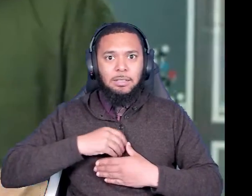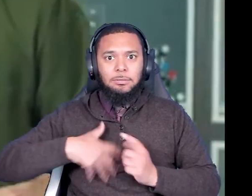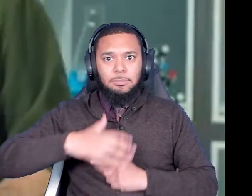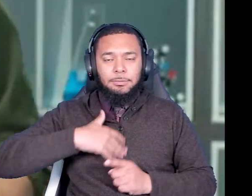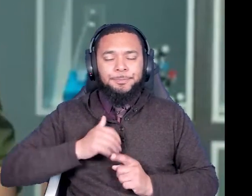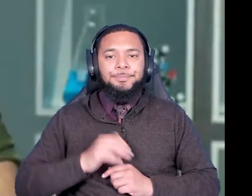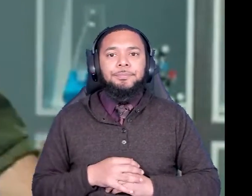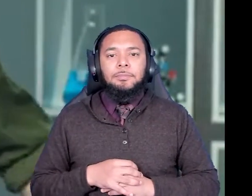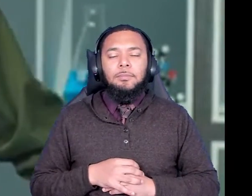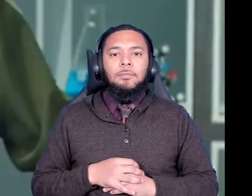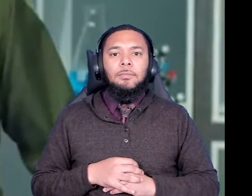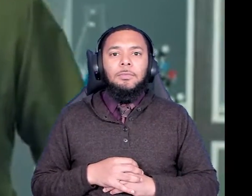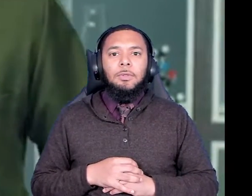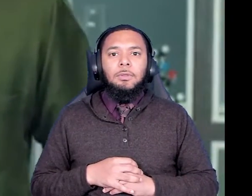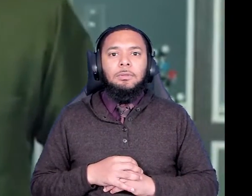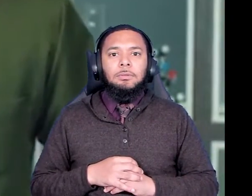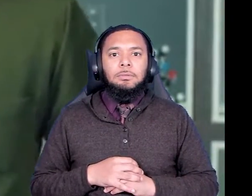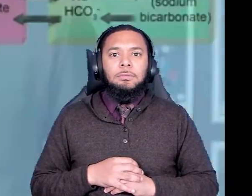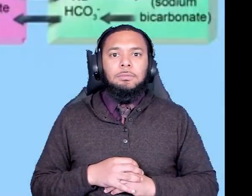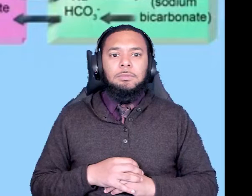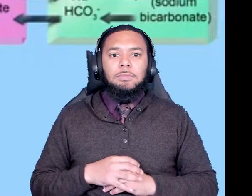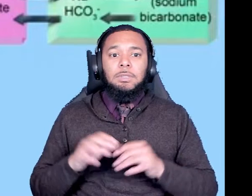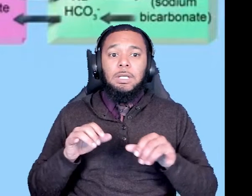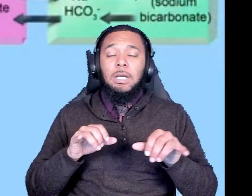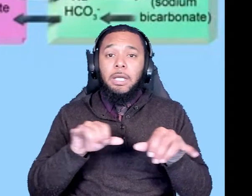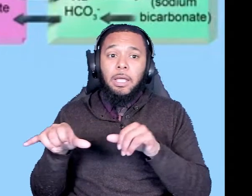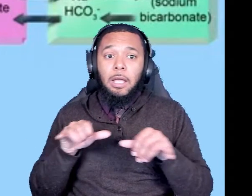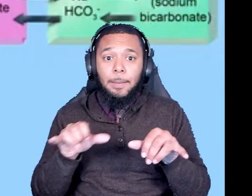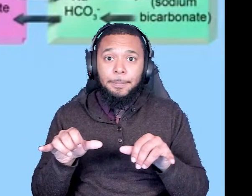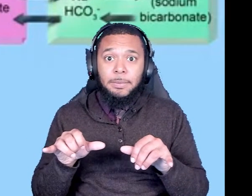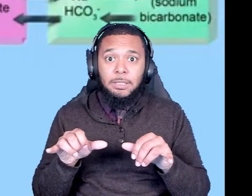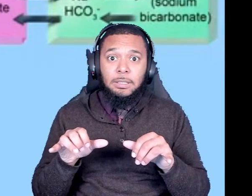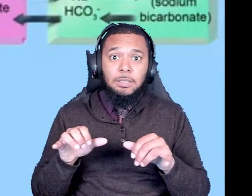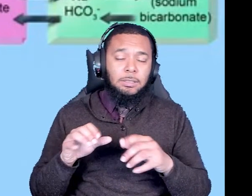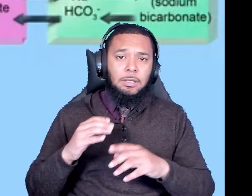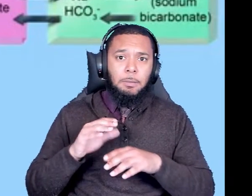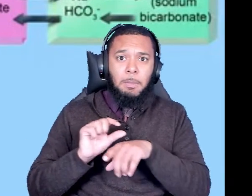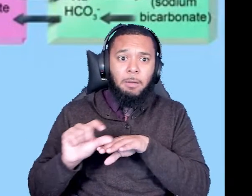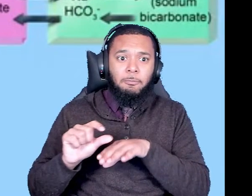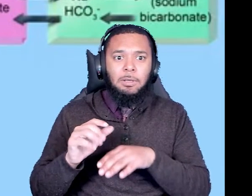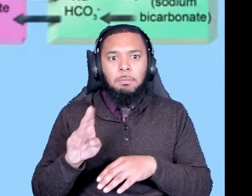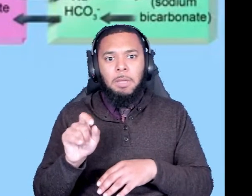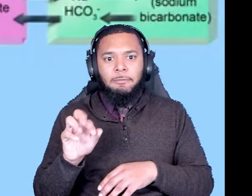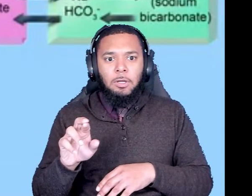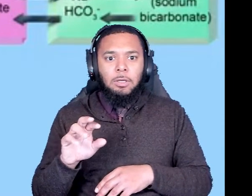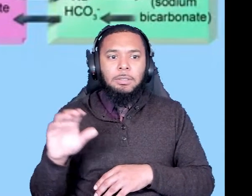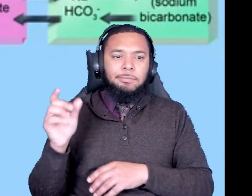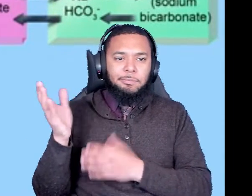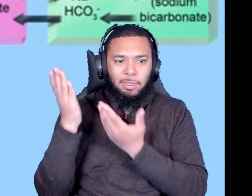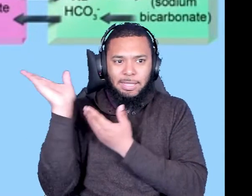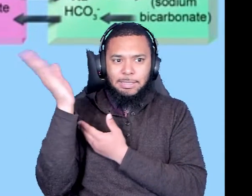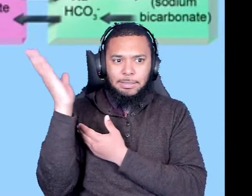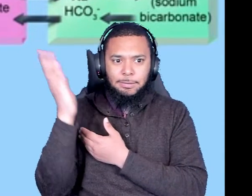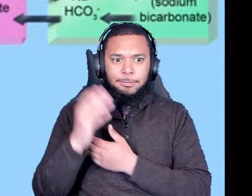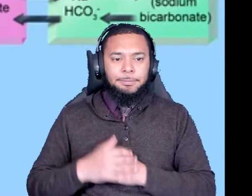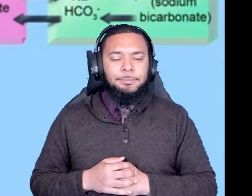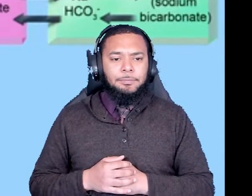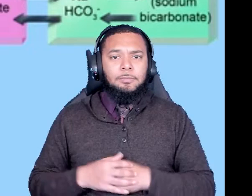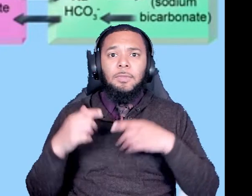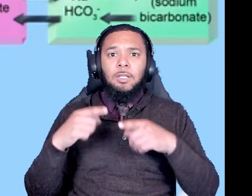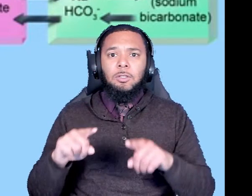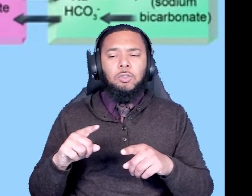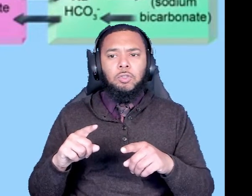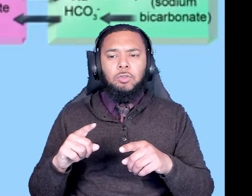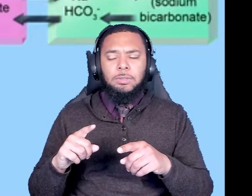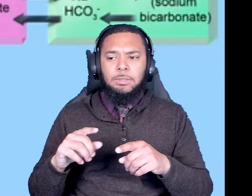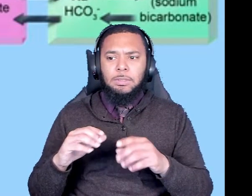So one of the more common buffers is the carbonic acid bicarbonate buffer. During cellular respiration, we are